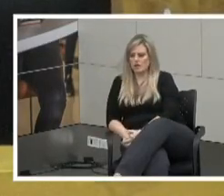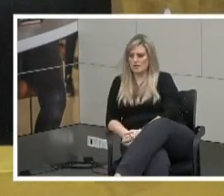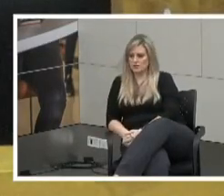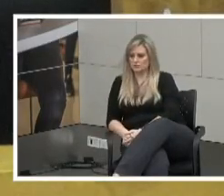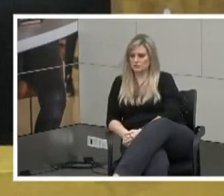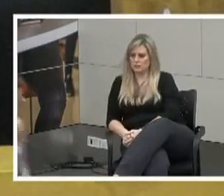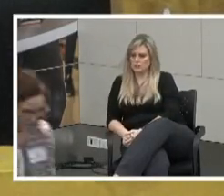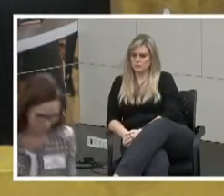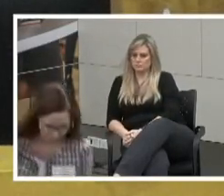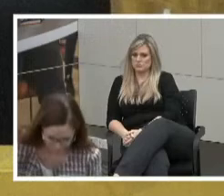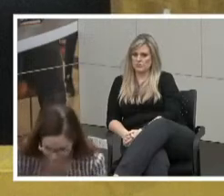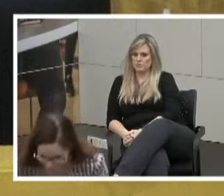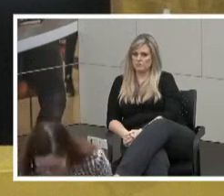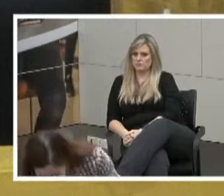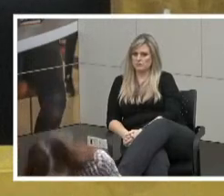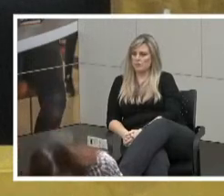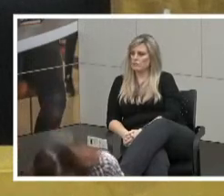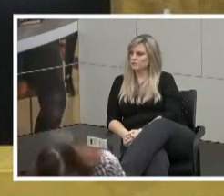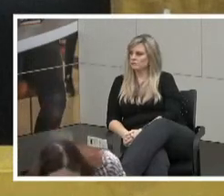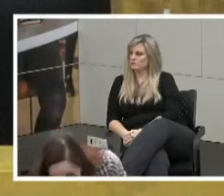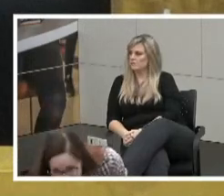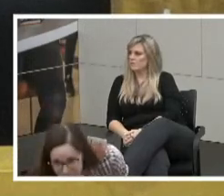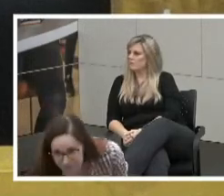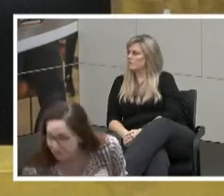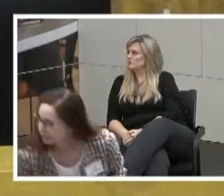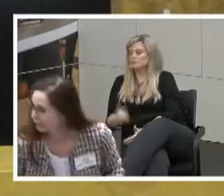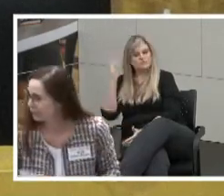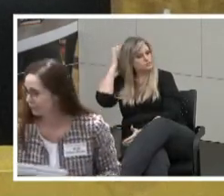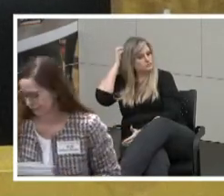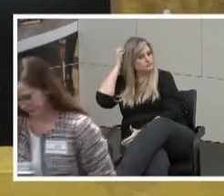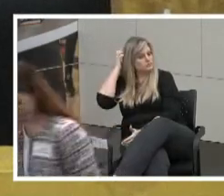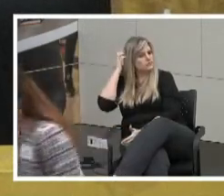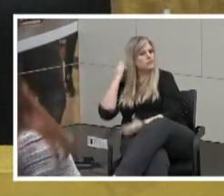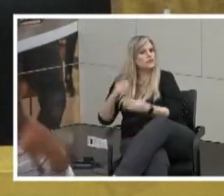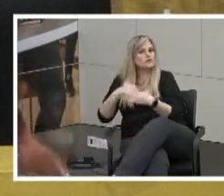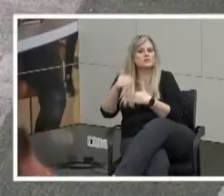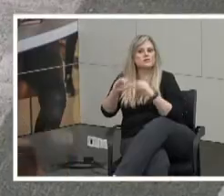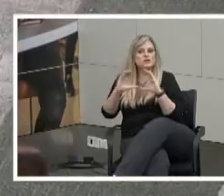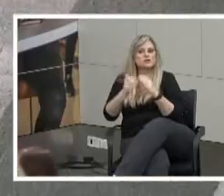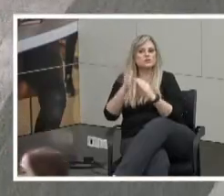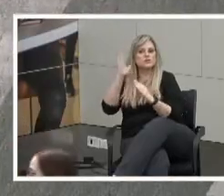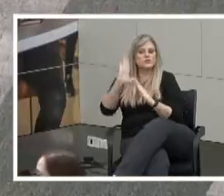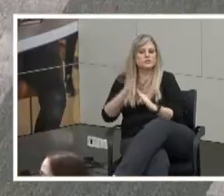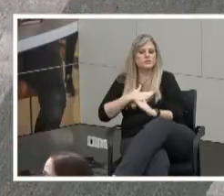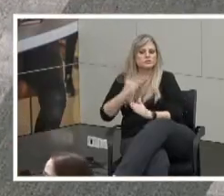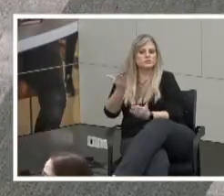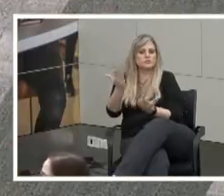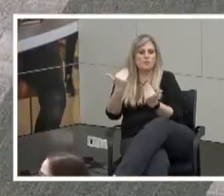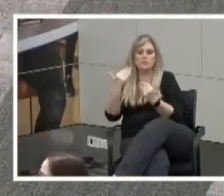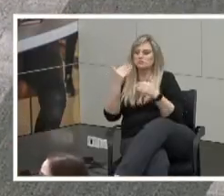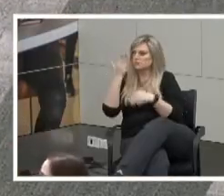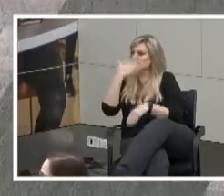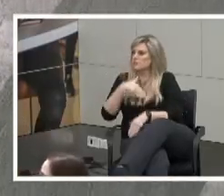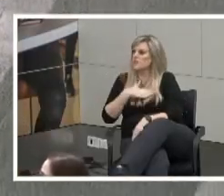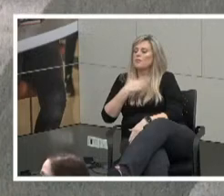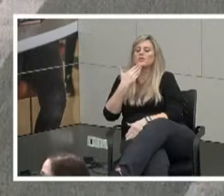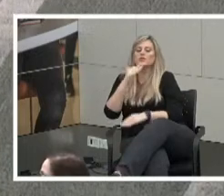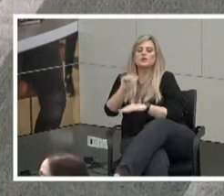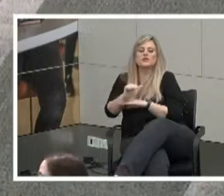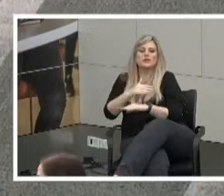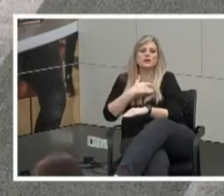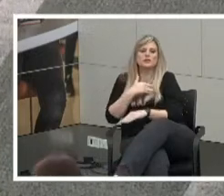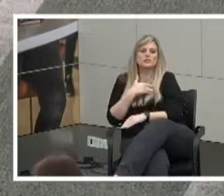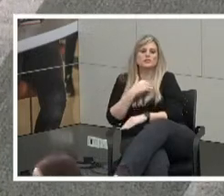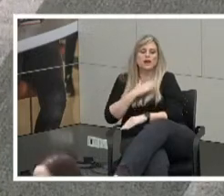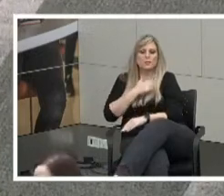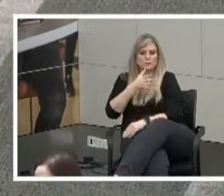you if speakers 50 and 50 through 60 would please come forward yes ma'am please go ahead good evening my name is waraa